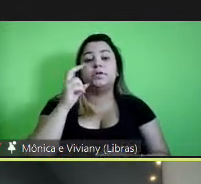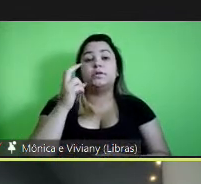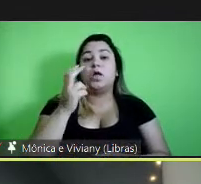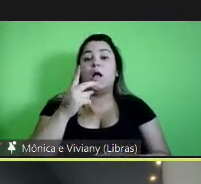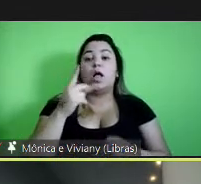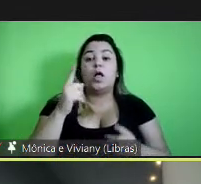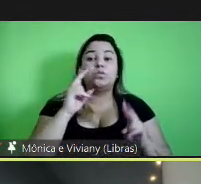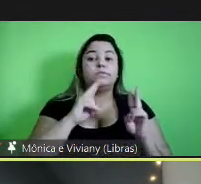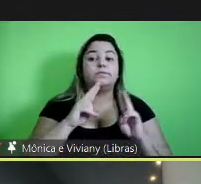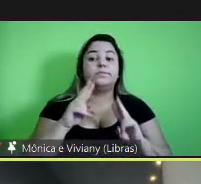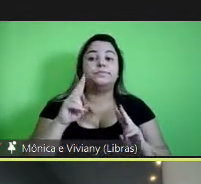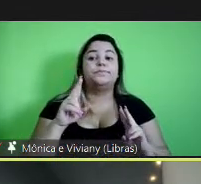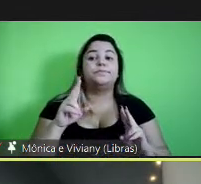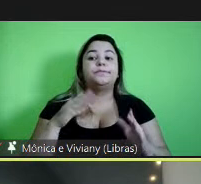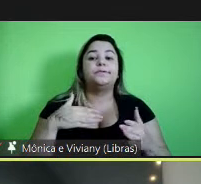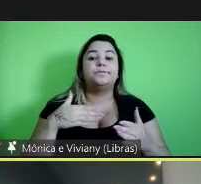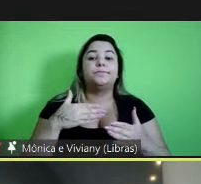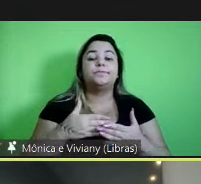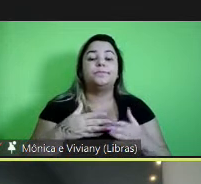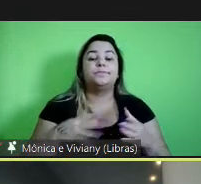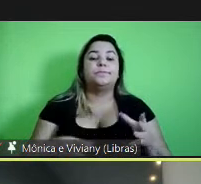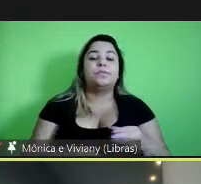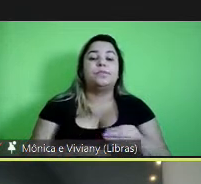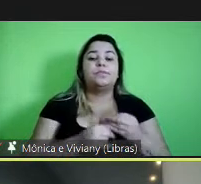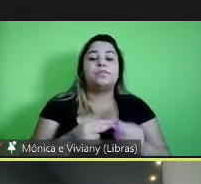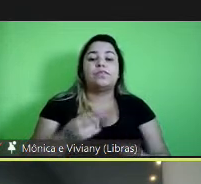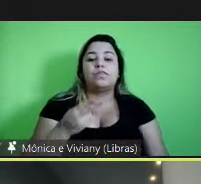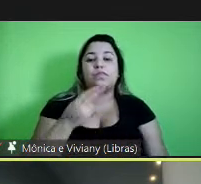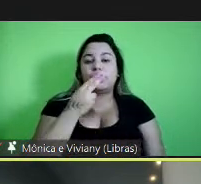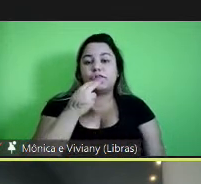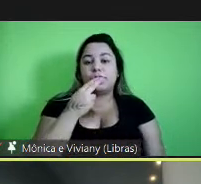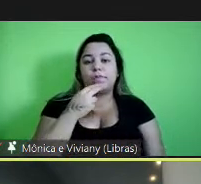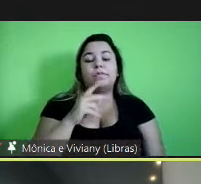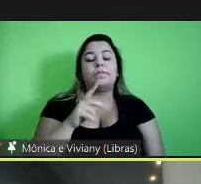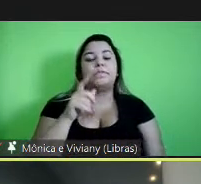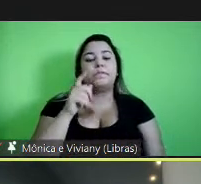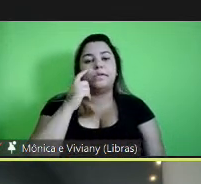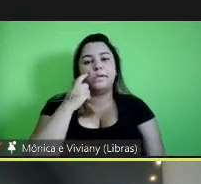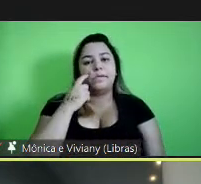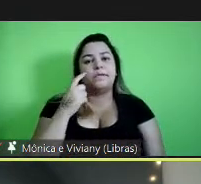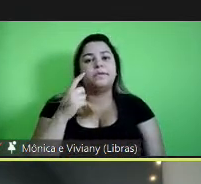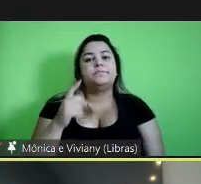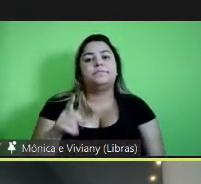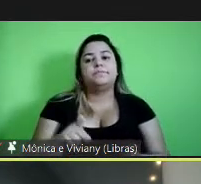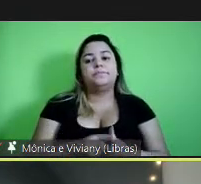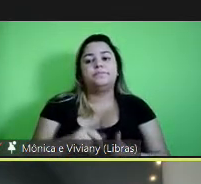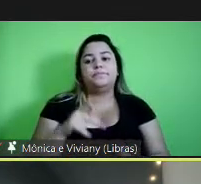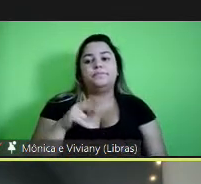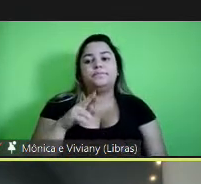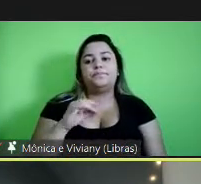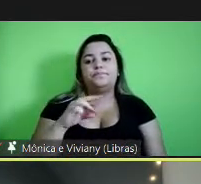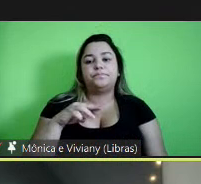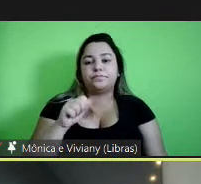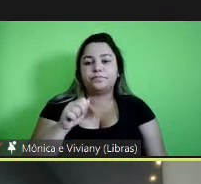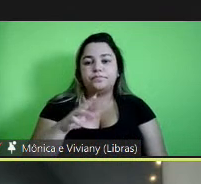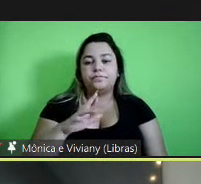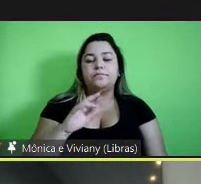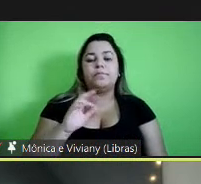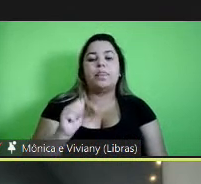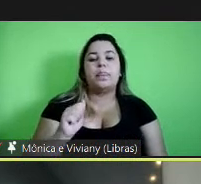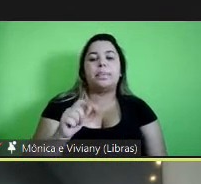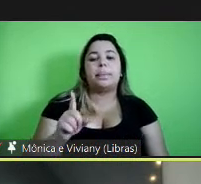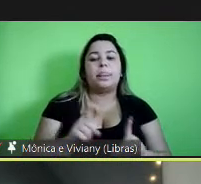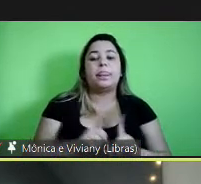apple of the eye of the Secretariat, PAN, that's when we had